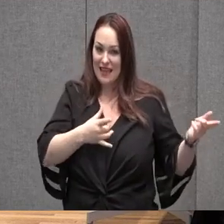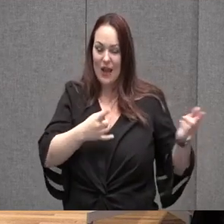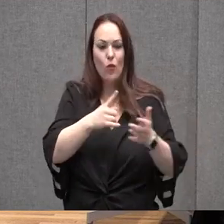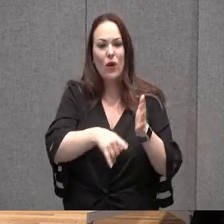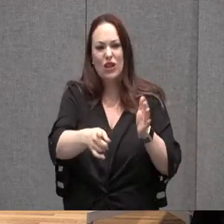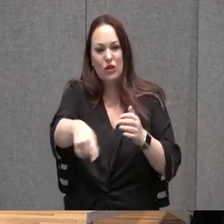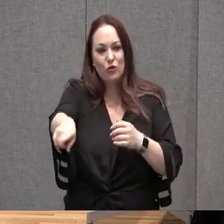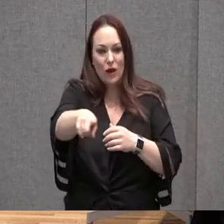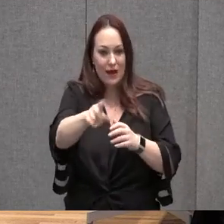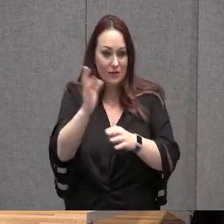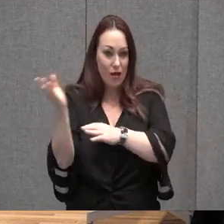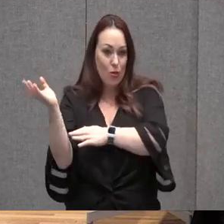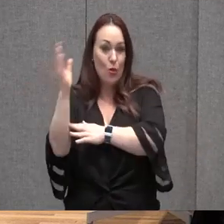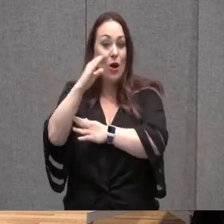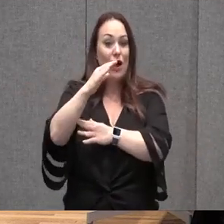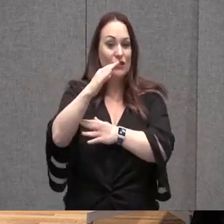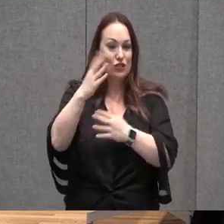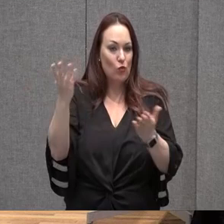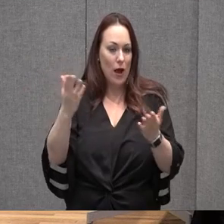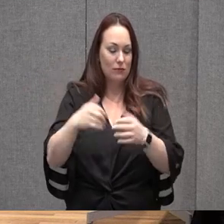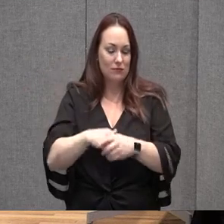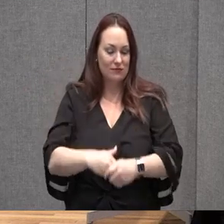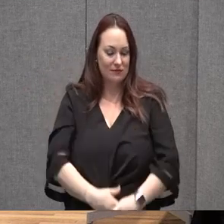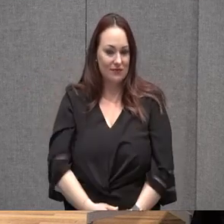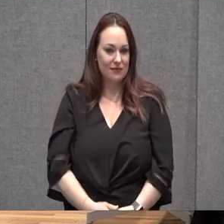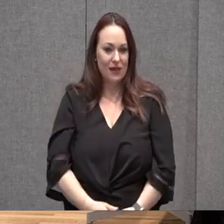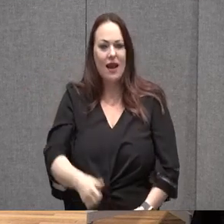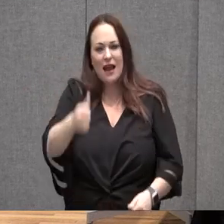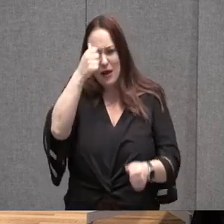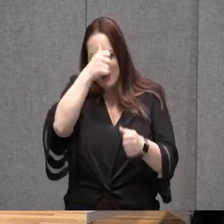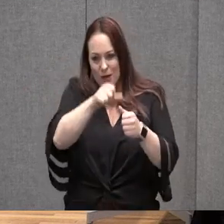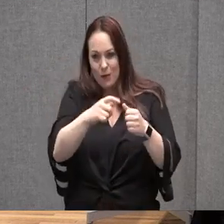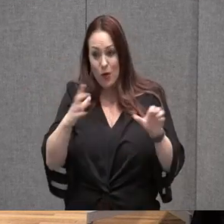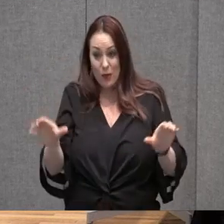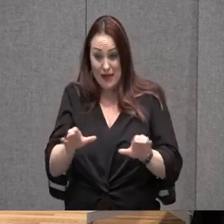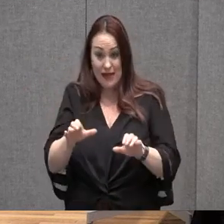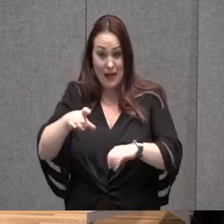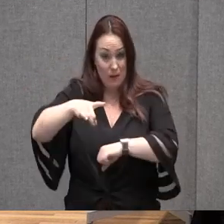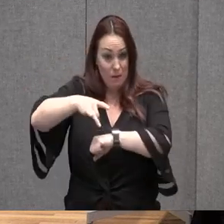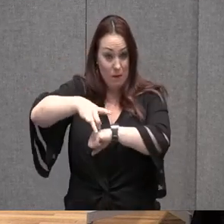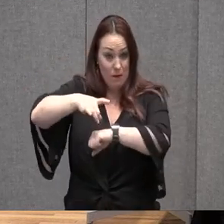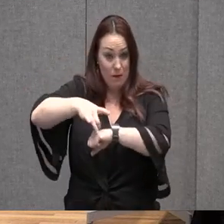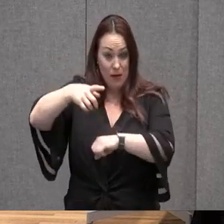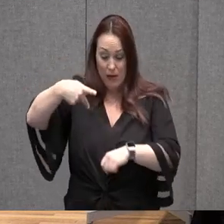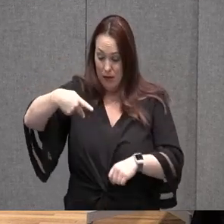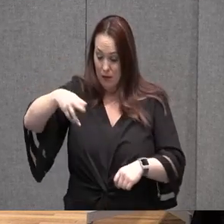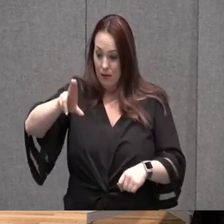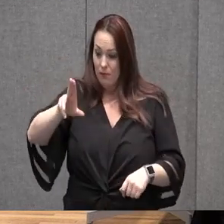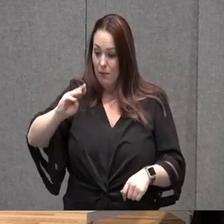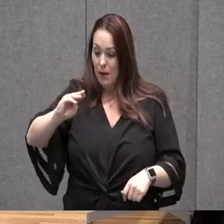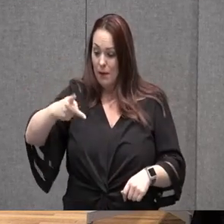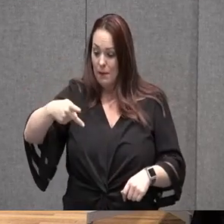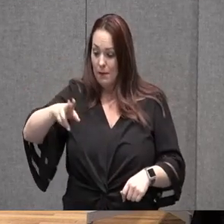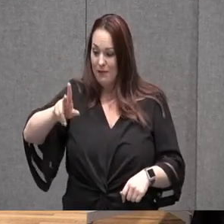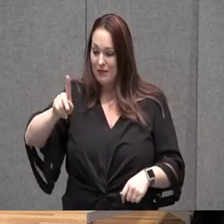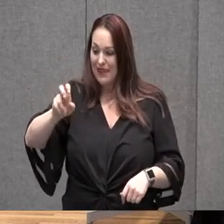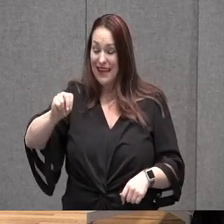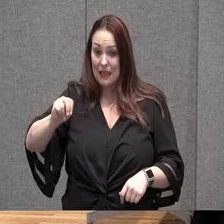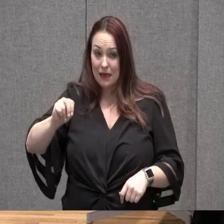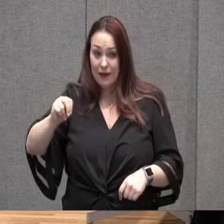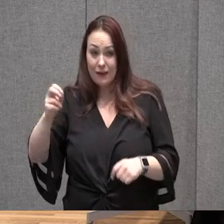guys launch? I remember pumpkins, right? We do a pumpkin chunkin',